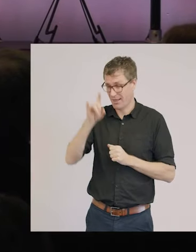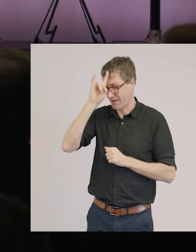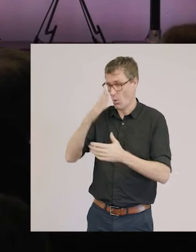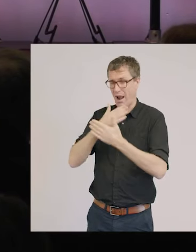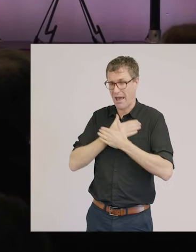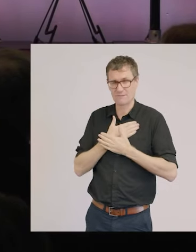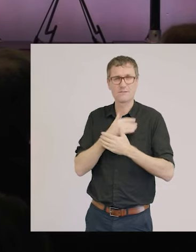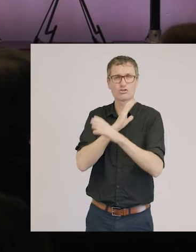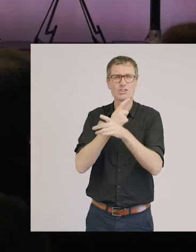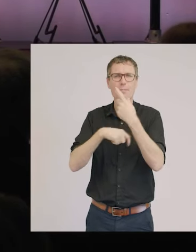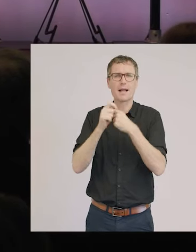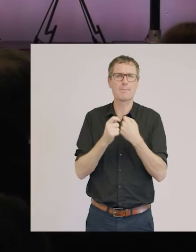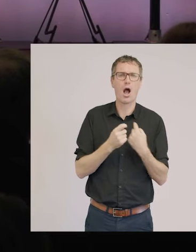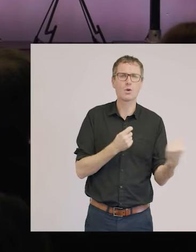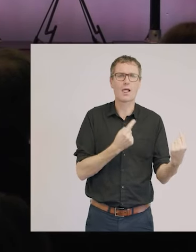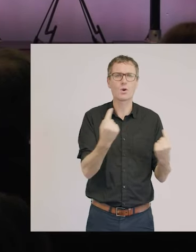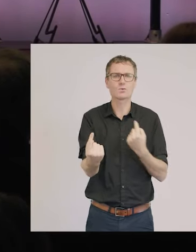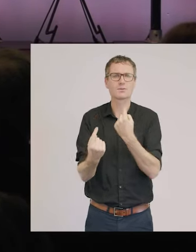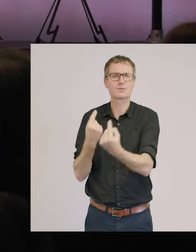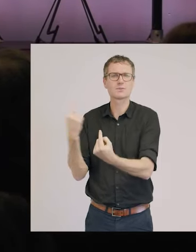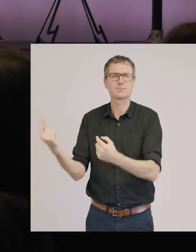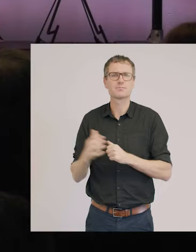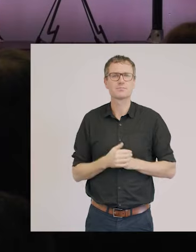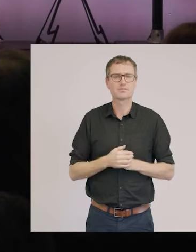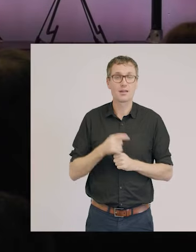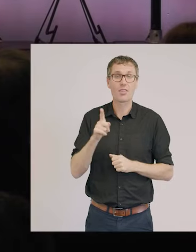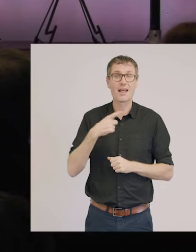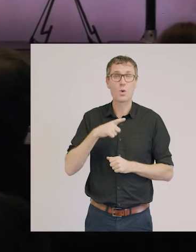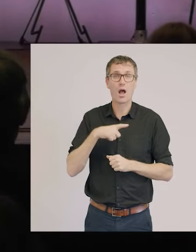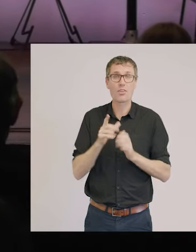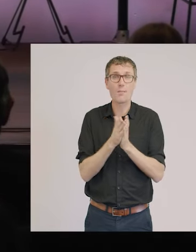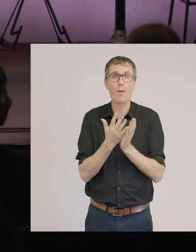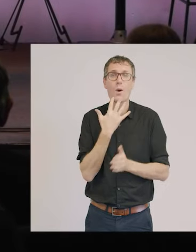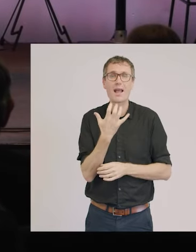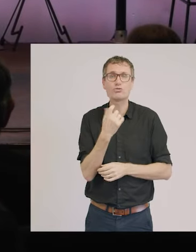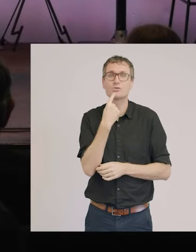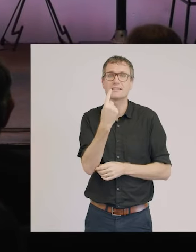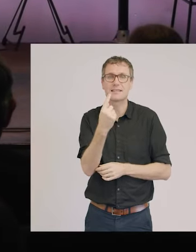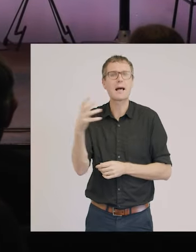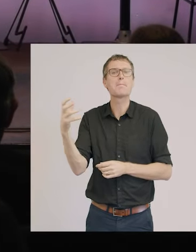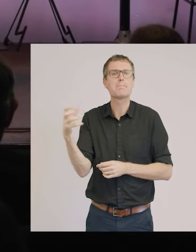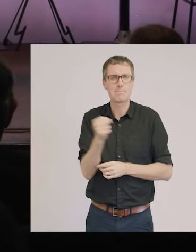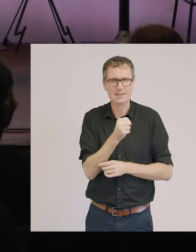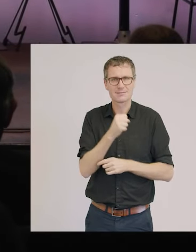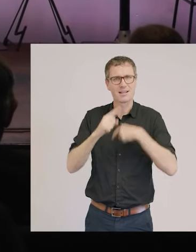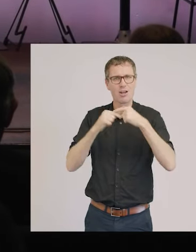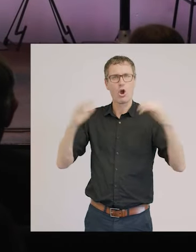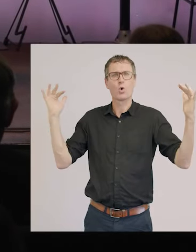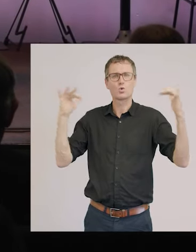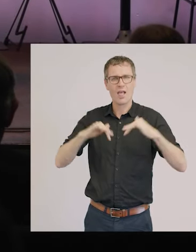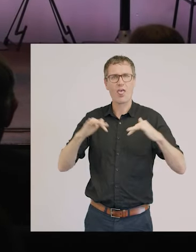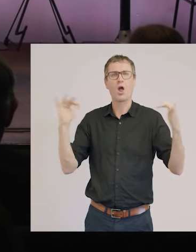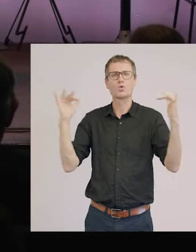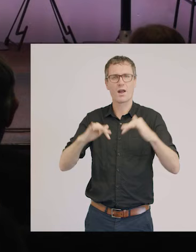wrong thoughts. Isolation is one of the devil's greatest tricks. That's why the Bible says in Hebrews, we must not